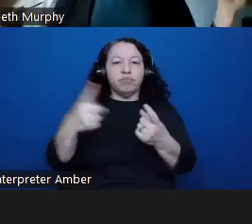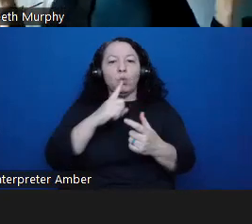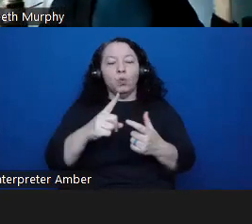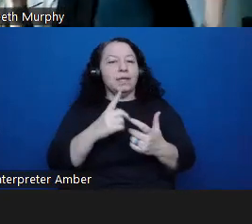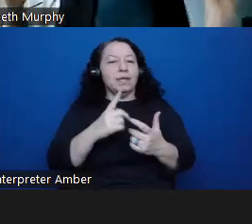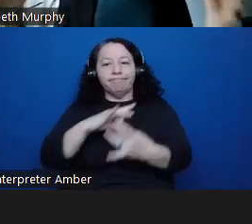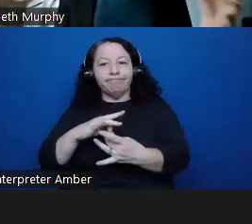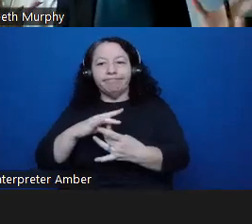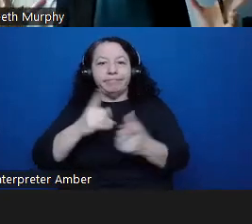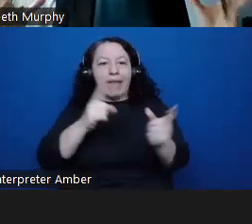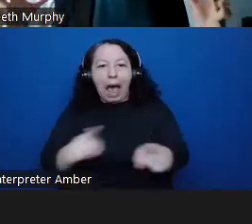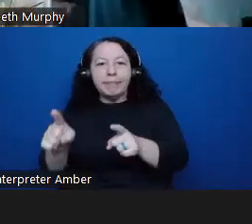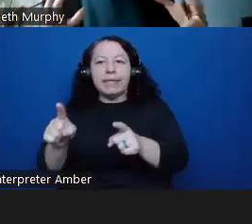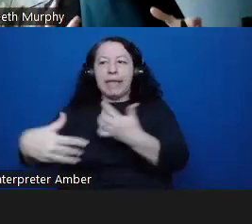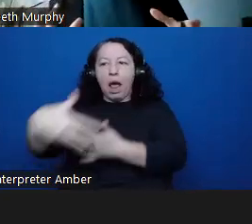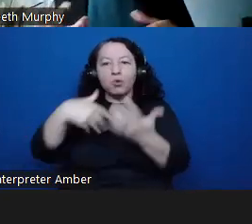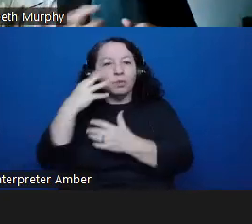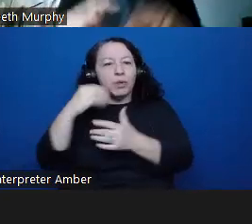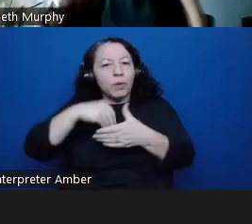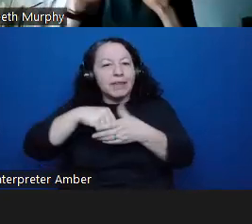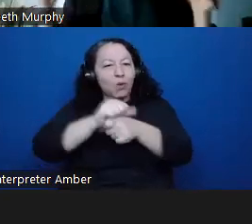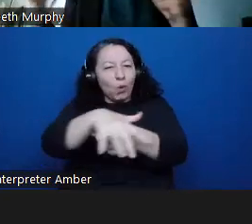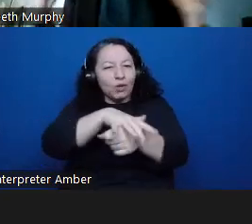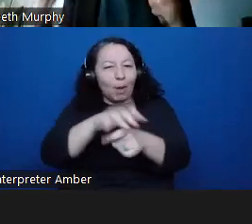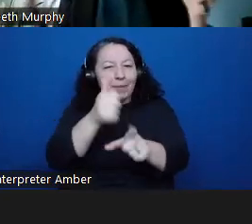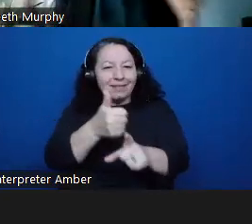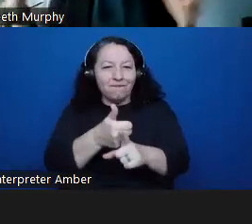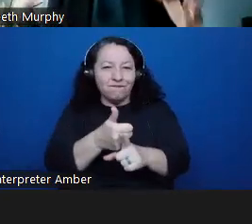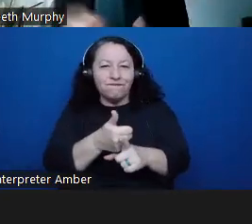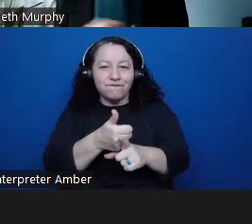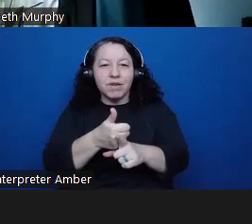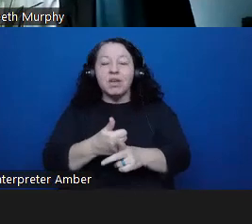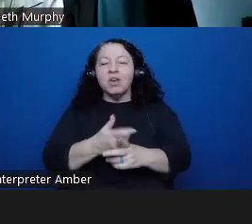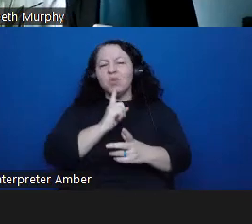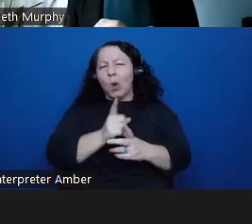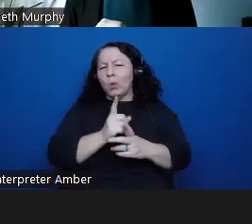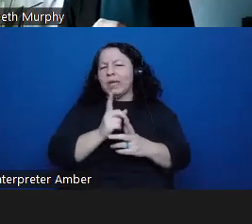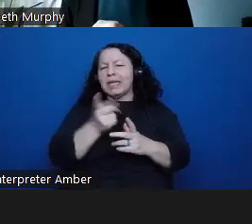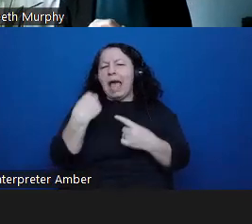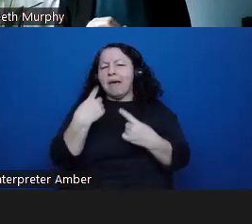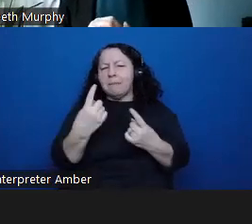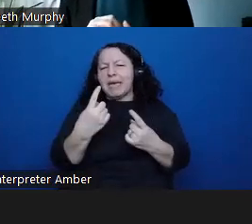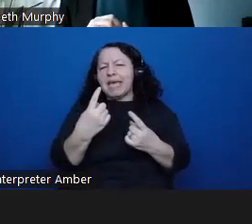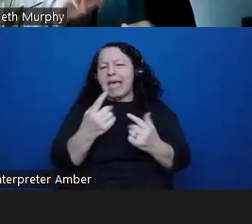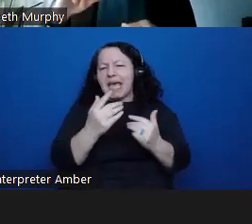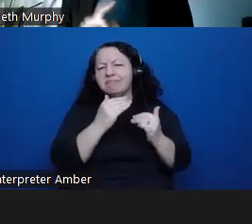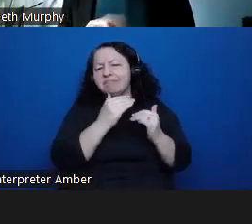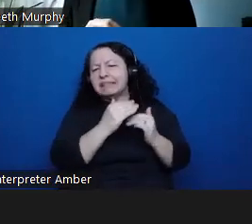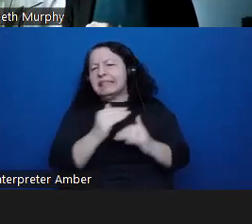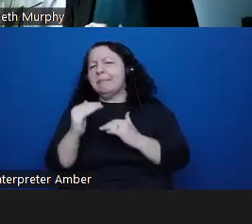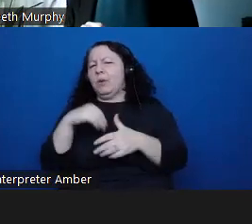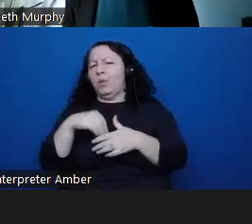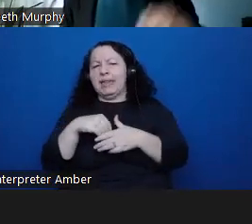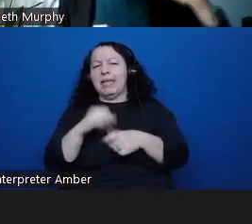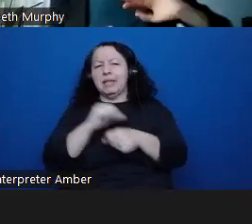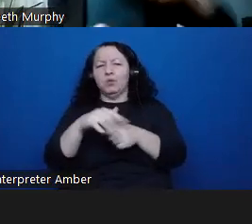social experiences within the workshop itself. So we've been rather constrained in these workshop contexts. However,